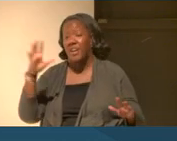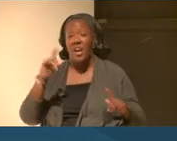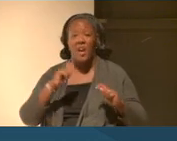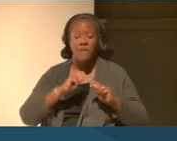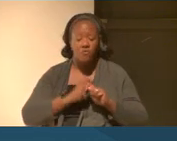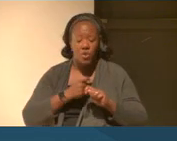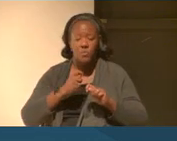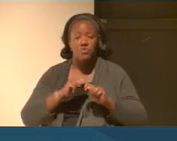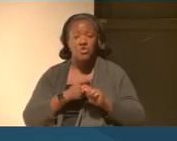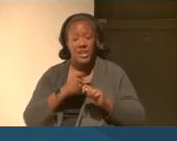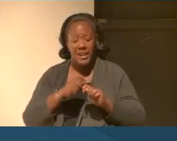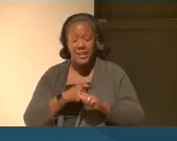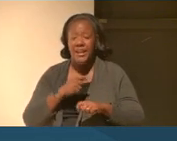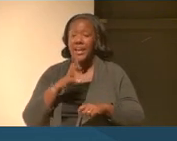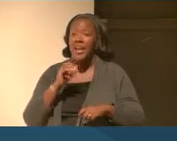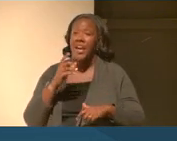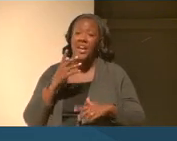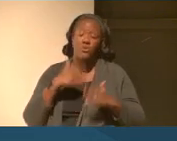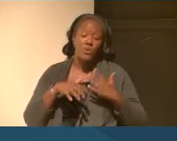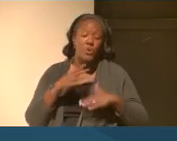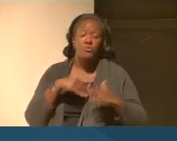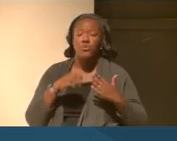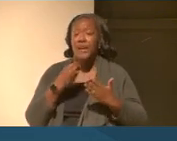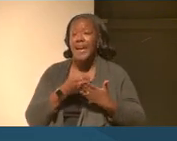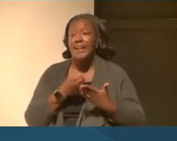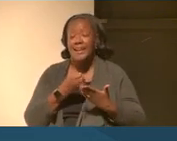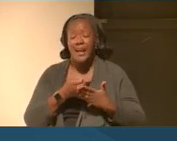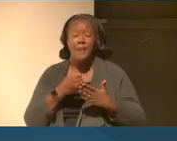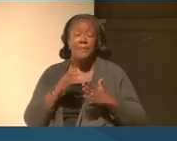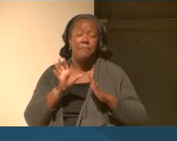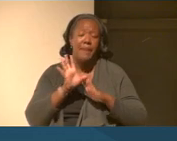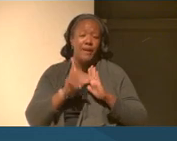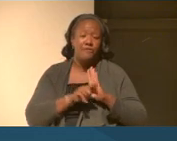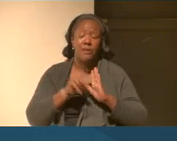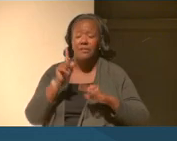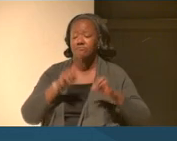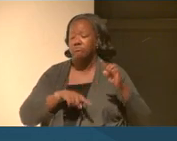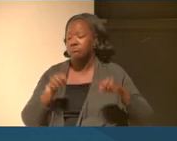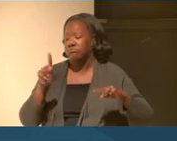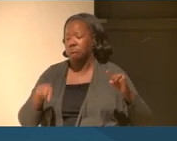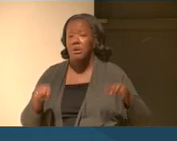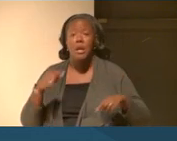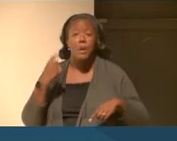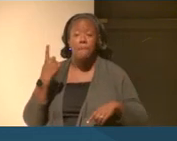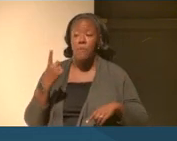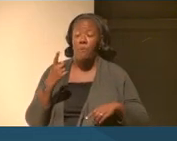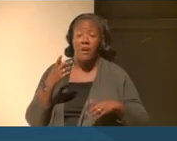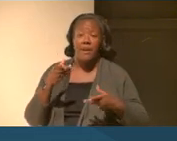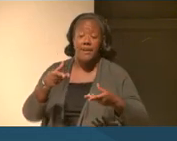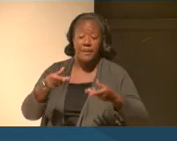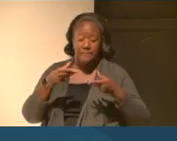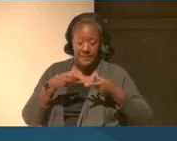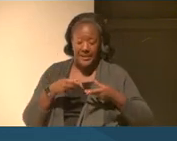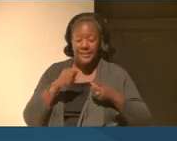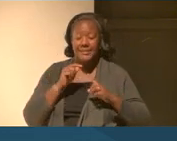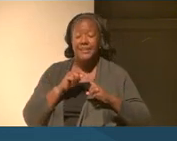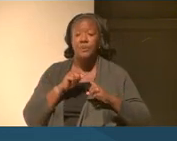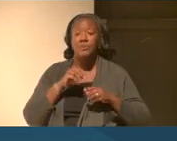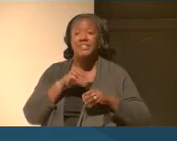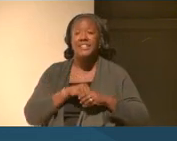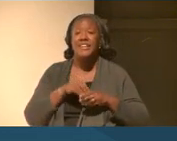also a lot of different socioeconomic backgrounds. So one of the pieces of press that I'm most proud of was an article in Street